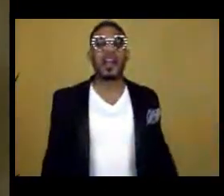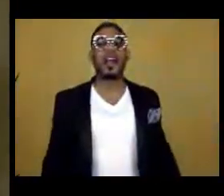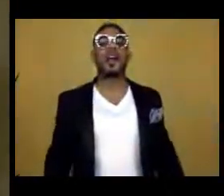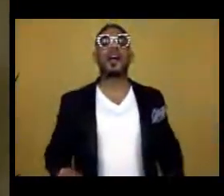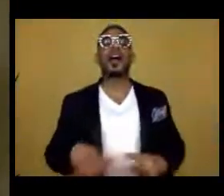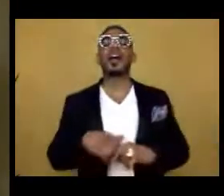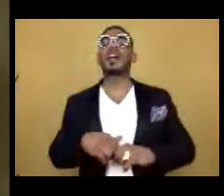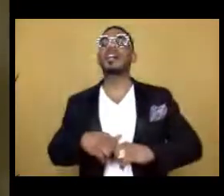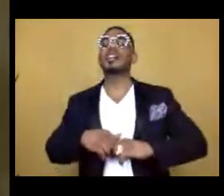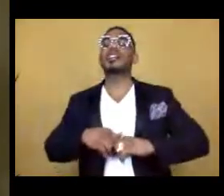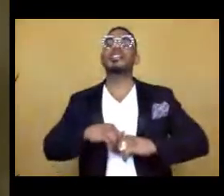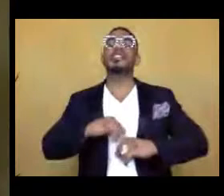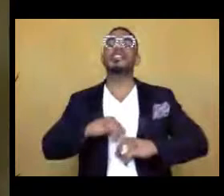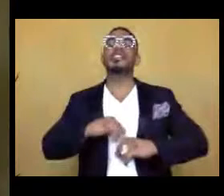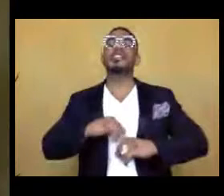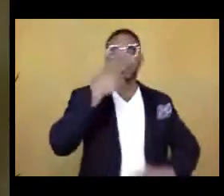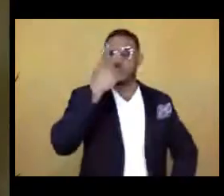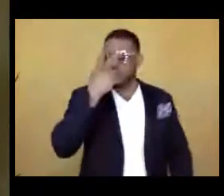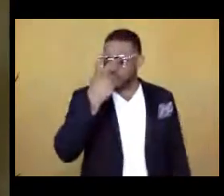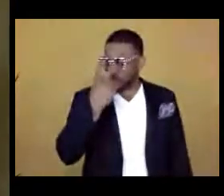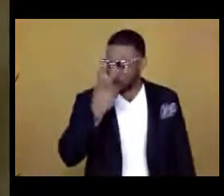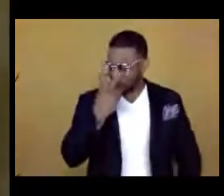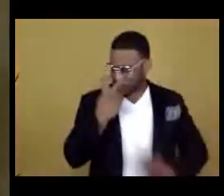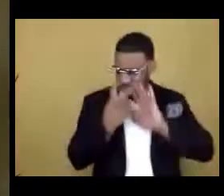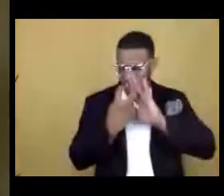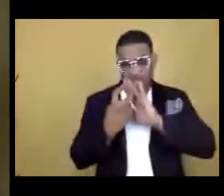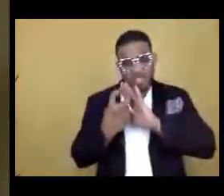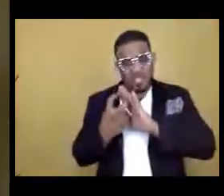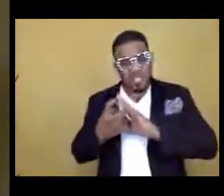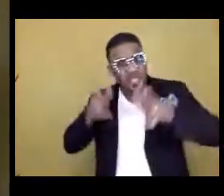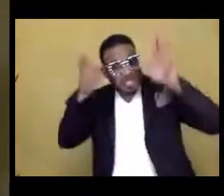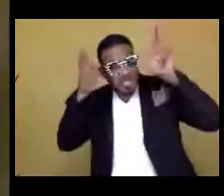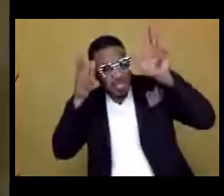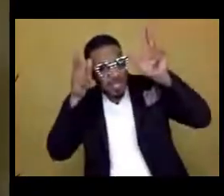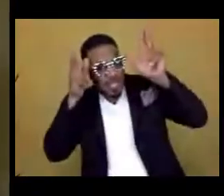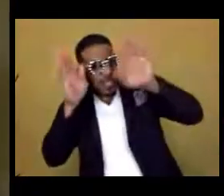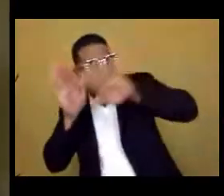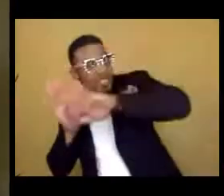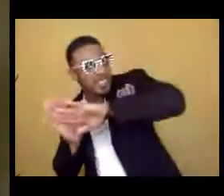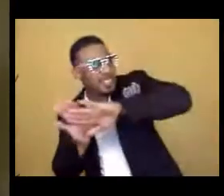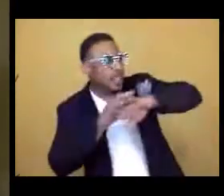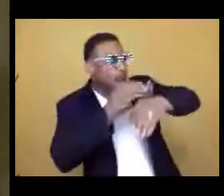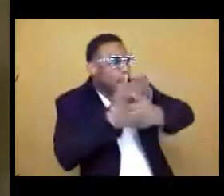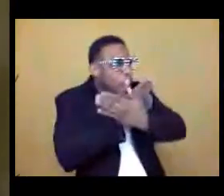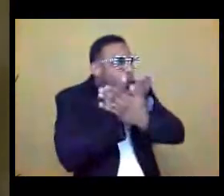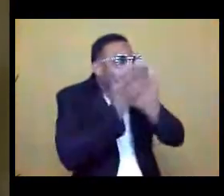when I cast all of my doubts and demons on their